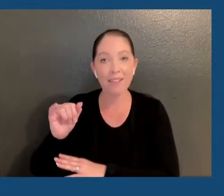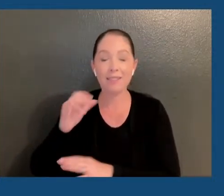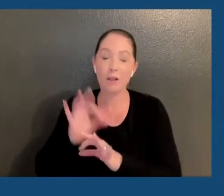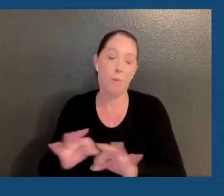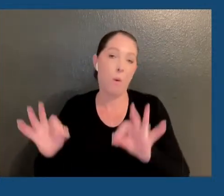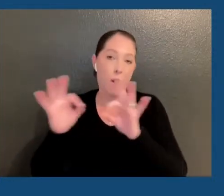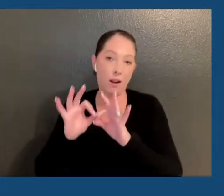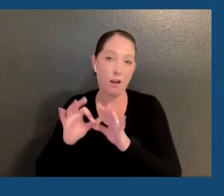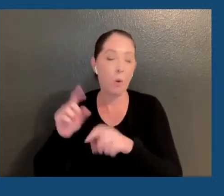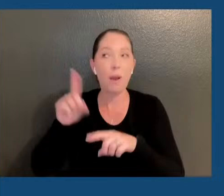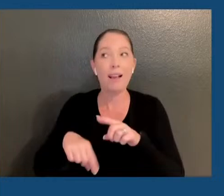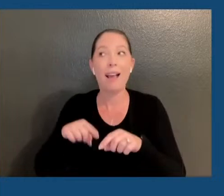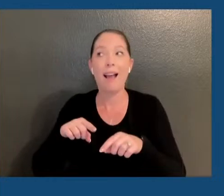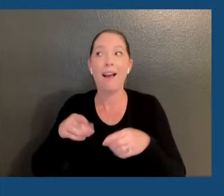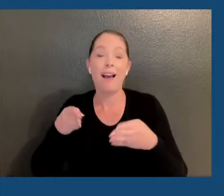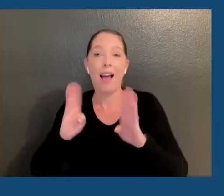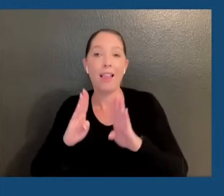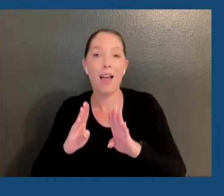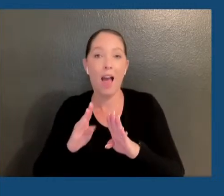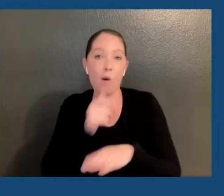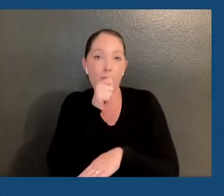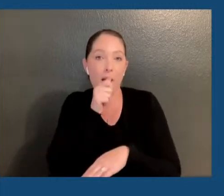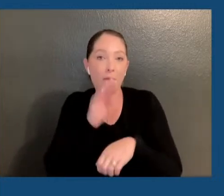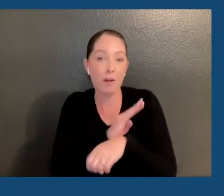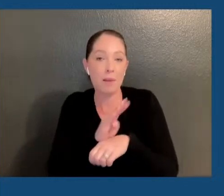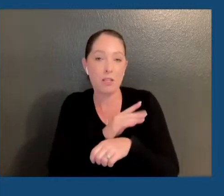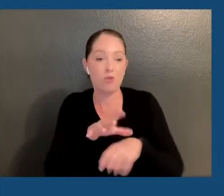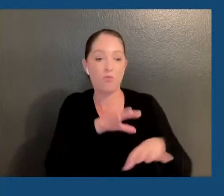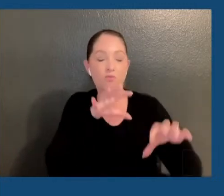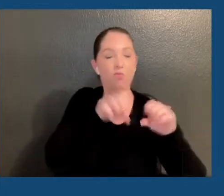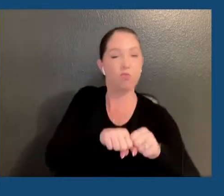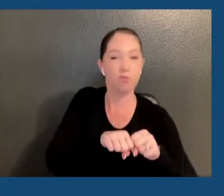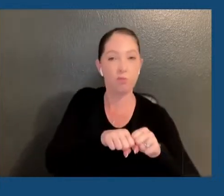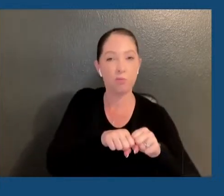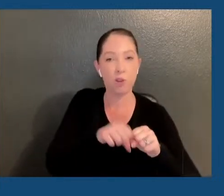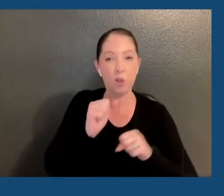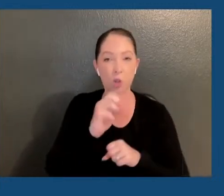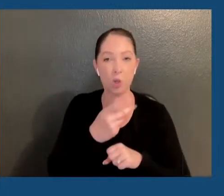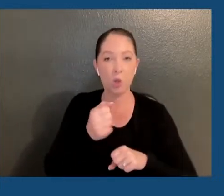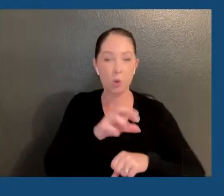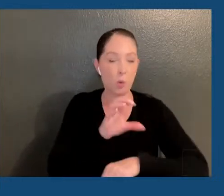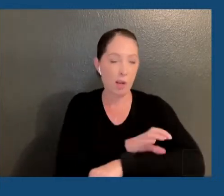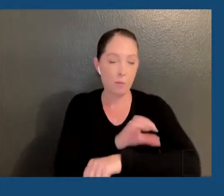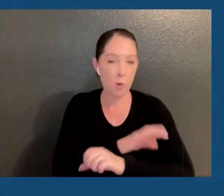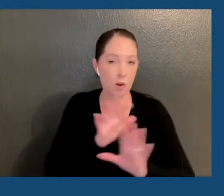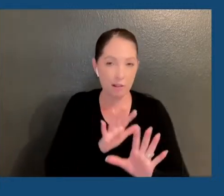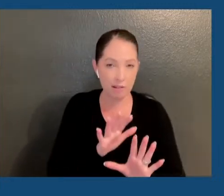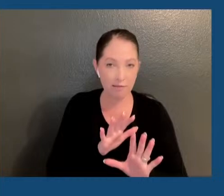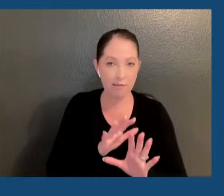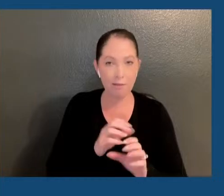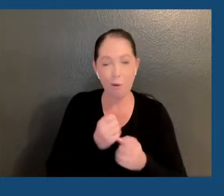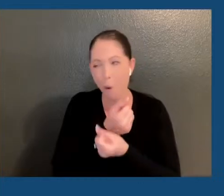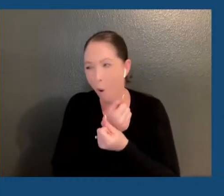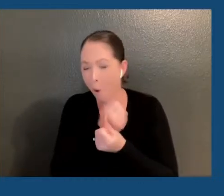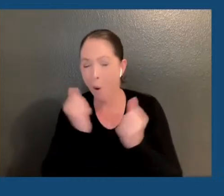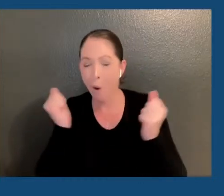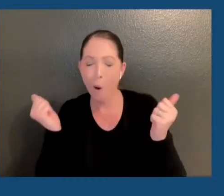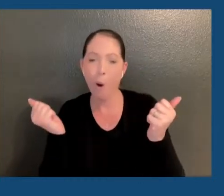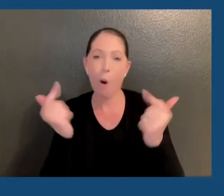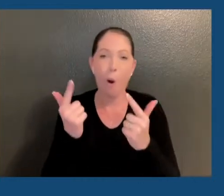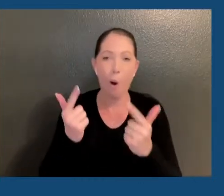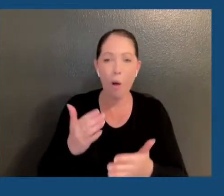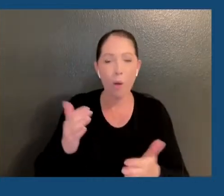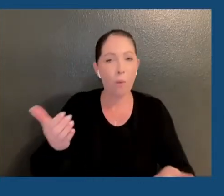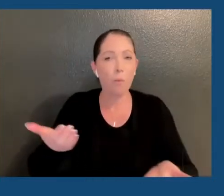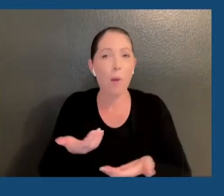computers. We have a special obligation as public universities to ensure these machines are used to